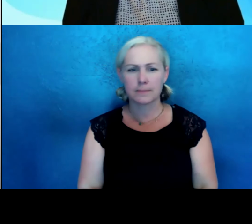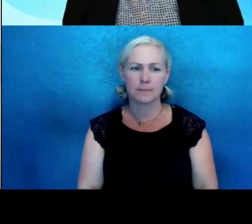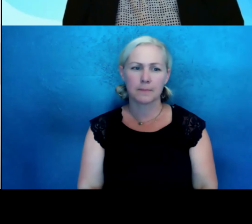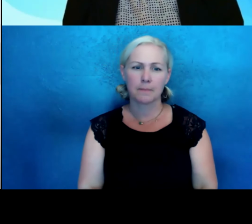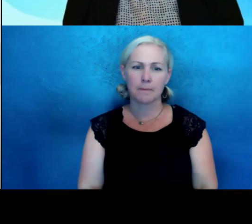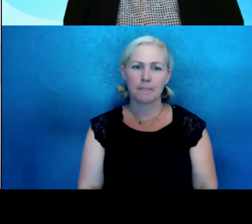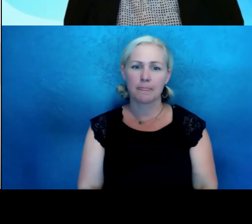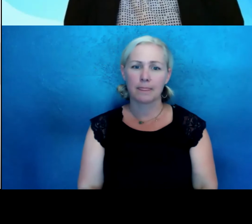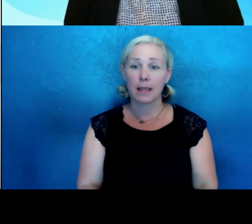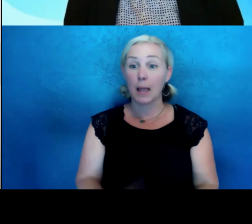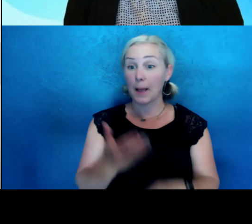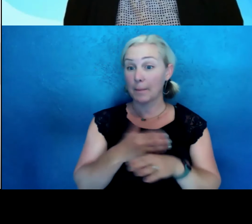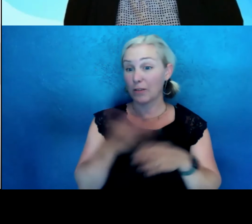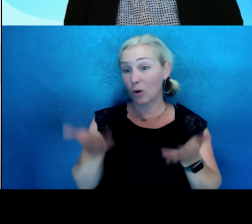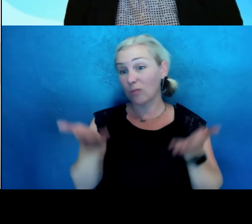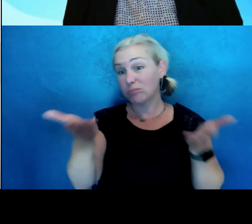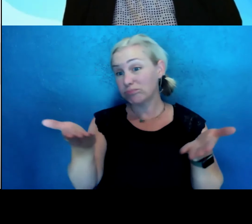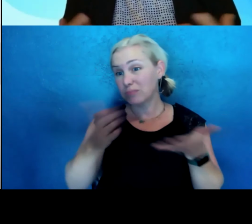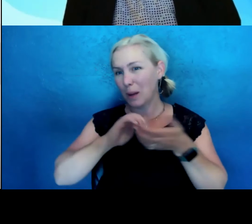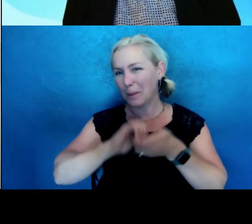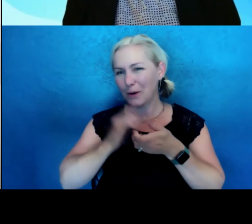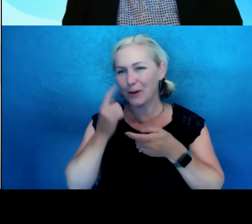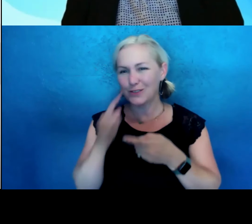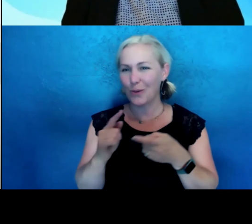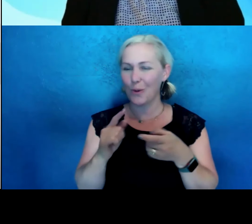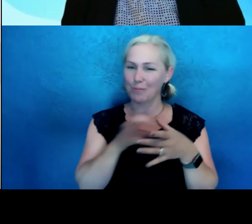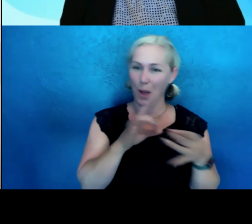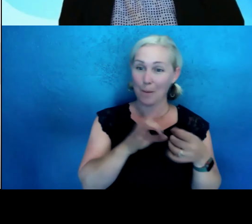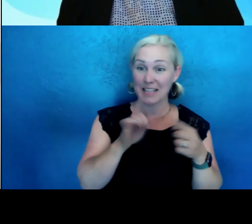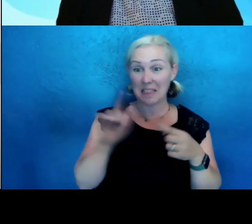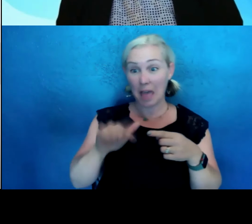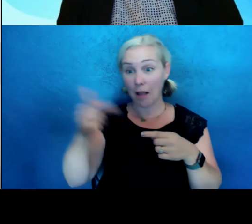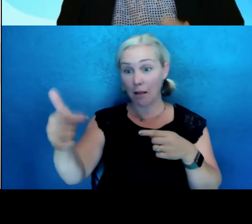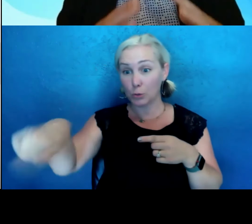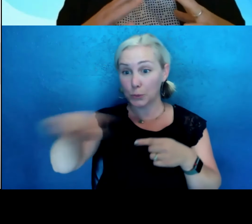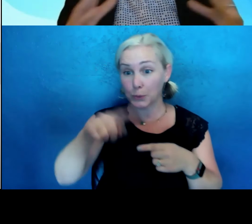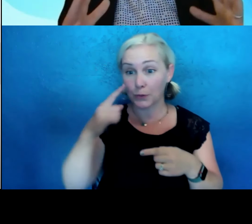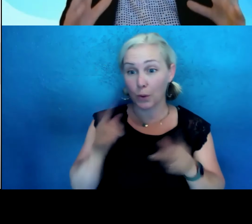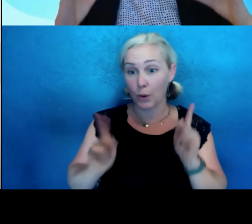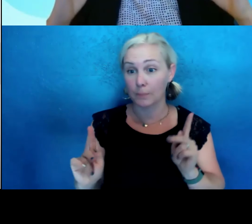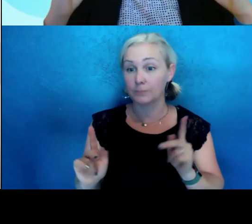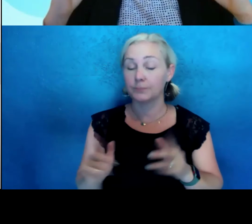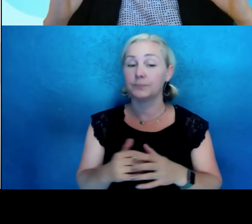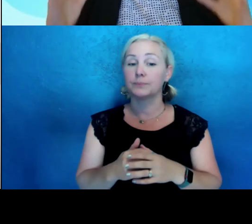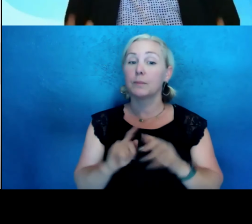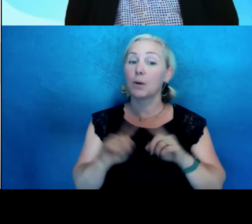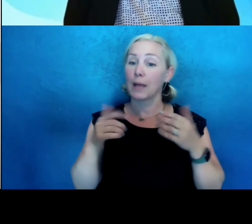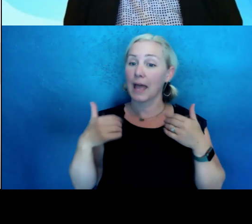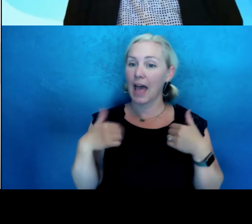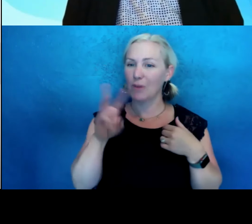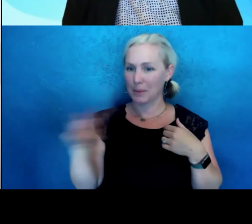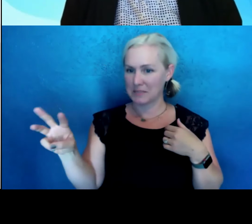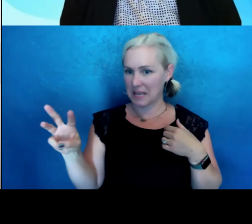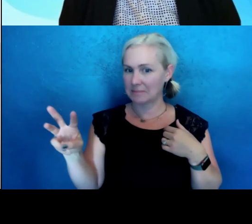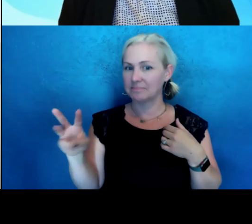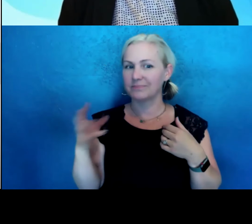So before we open it up to our partners for some kickoff comments and then all of you, I just want to remind you that we do have a webpage where we are building out all